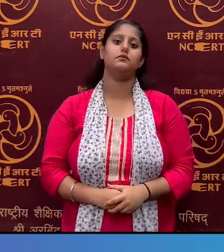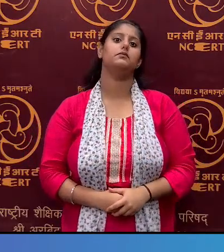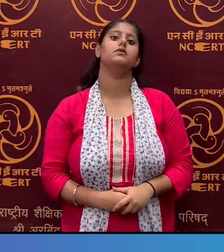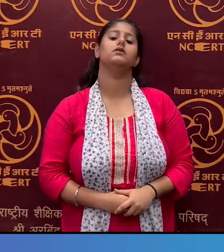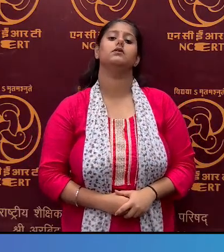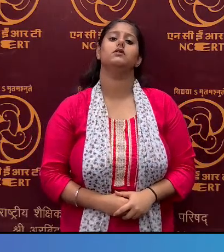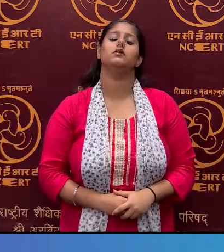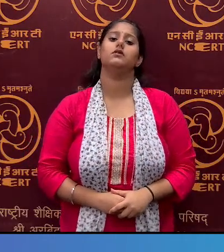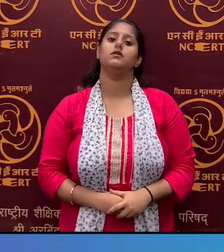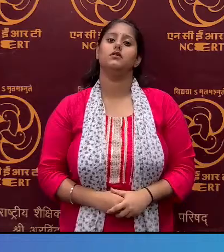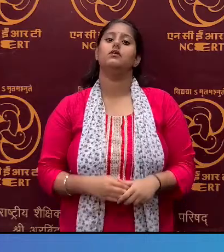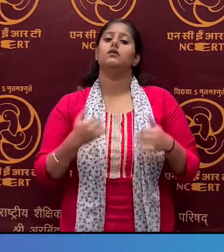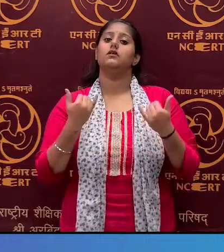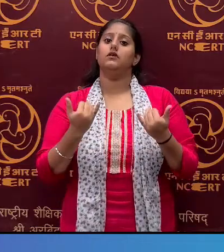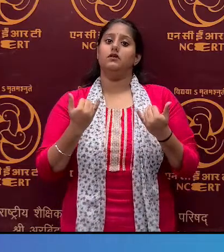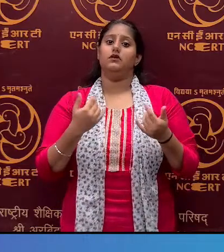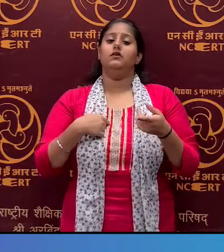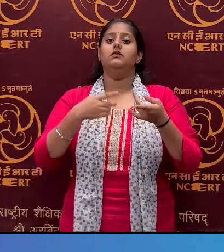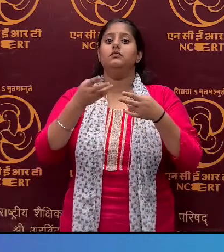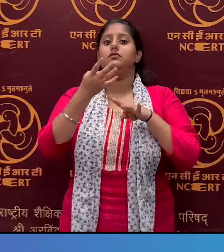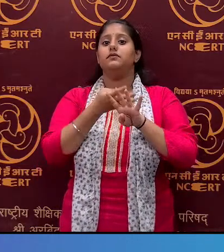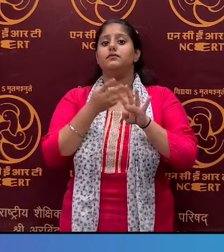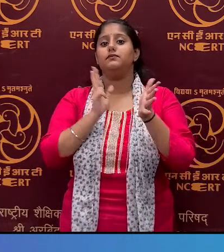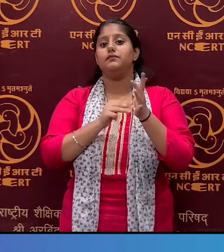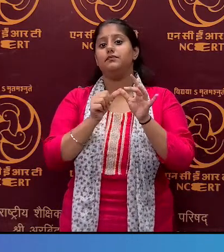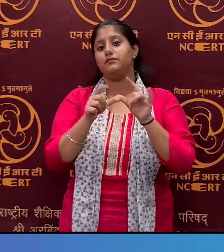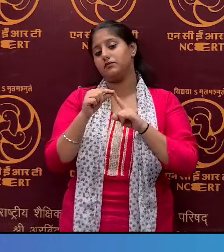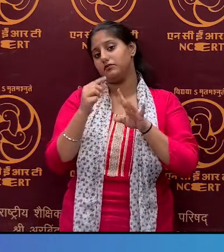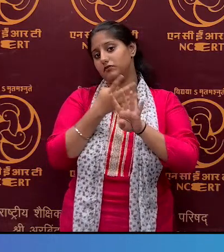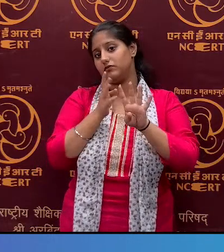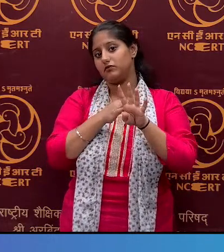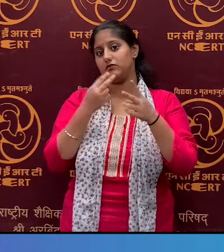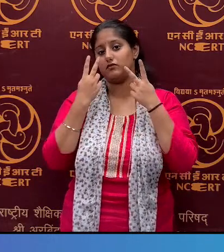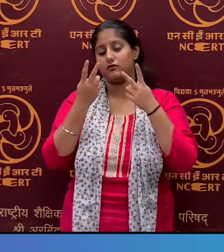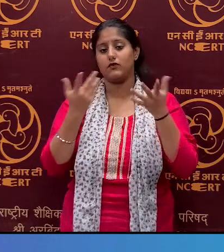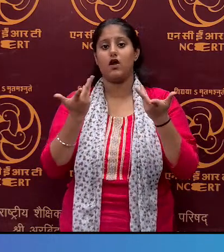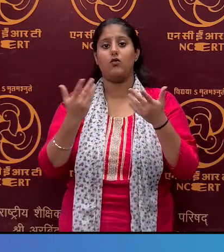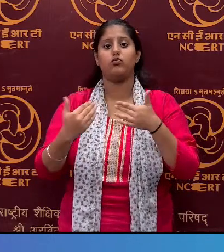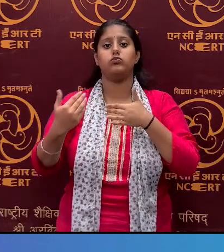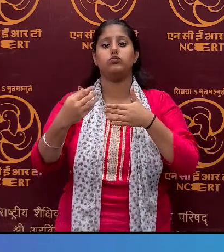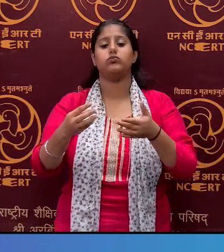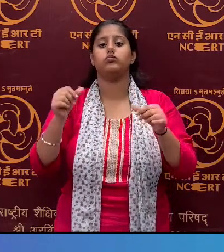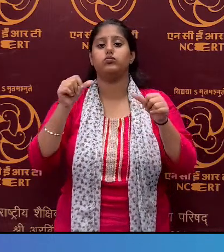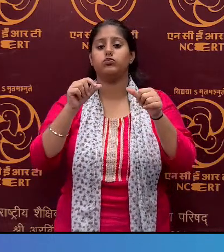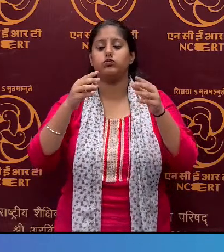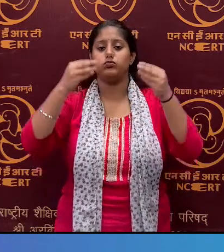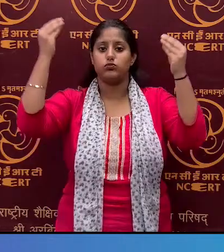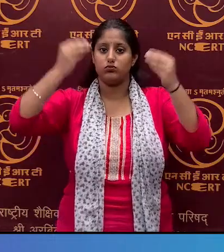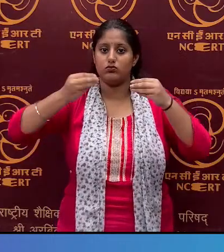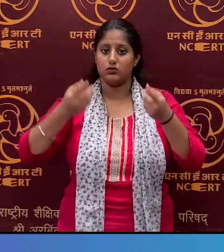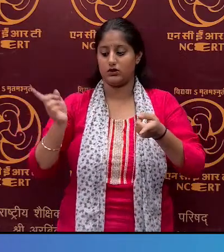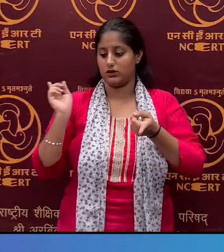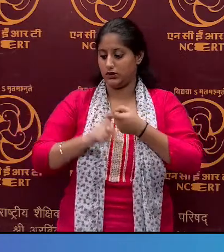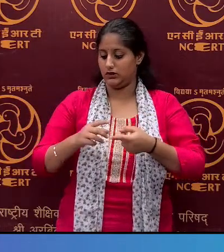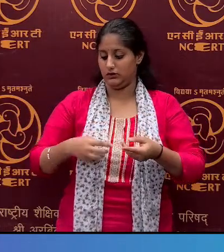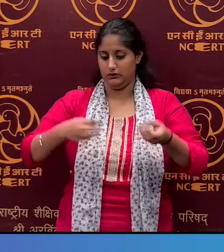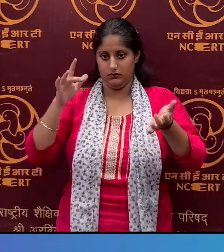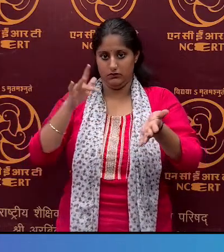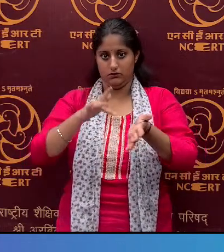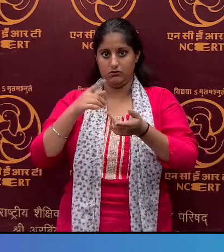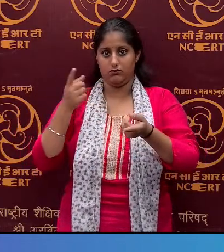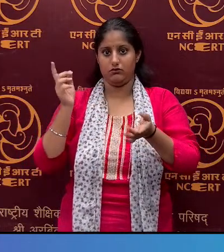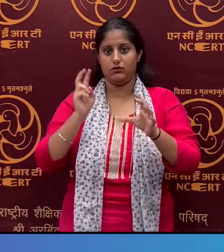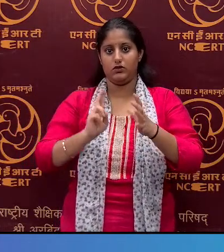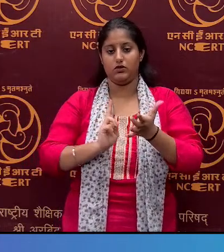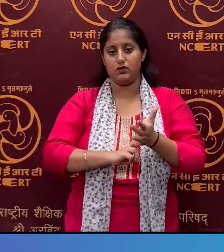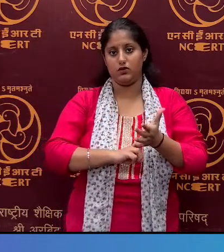Okay, this map is showing you how the monsoon wind enter in India from the southern side and northeastern